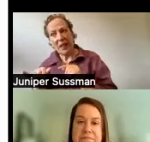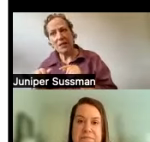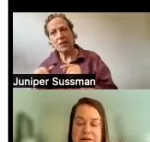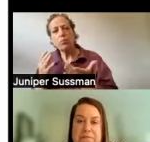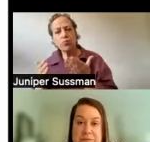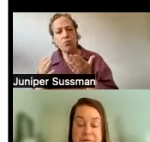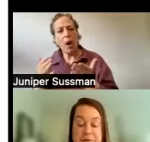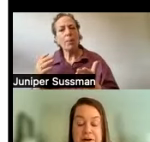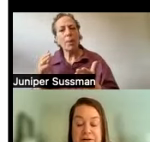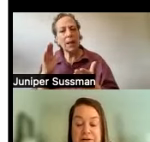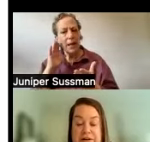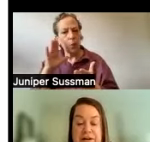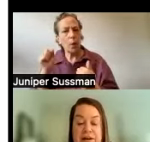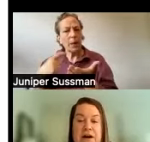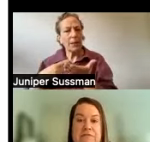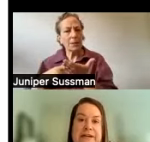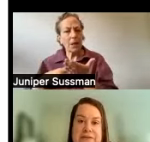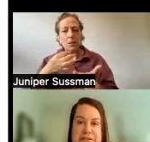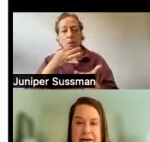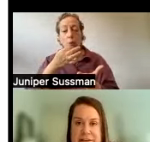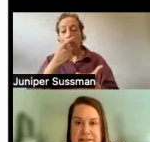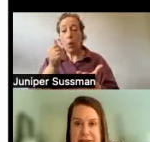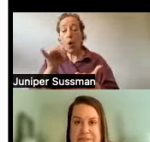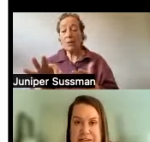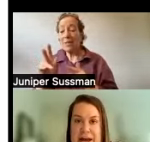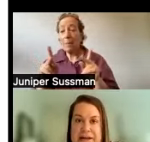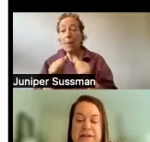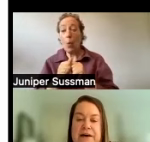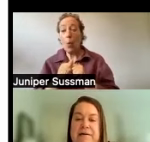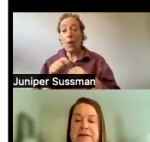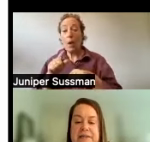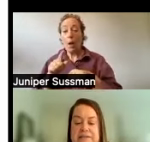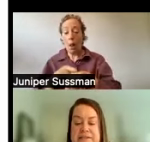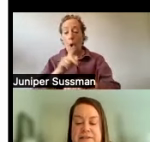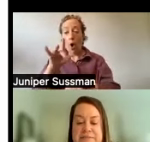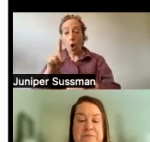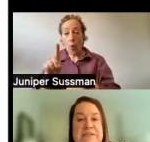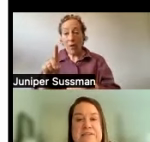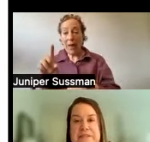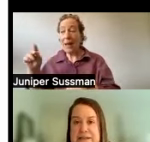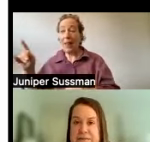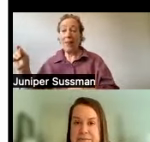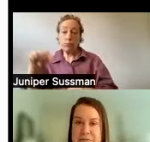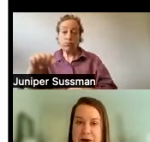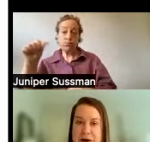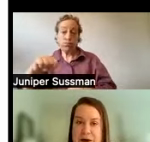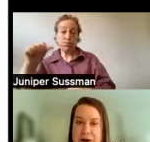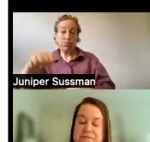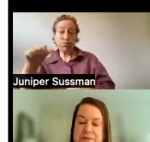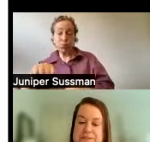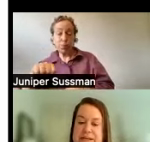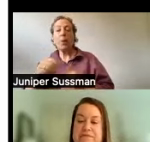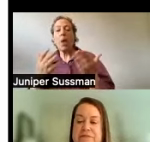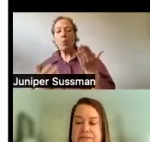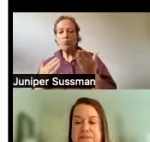if people with long COVID are regularly having claims denied in that system. So that is something to watch, but